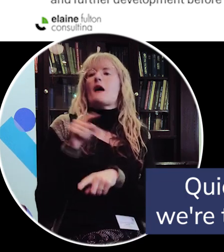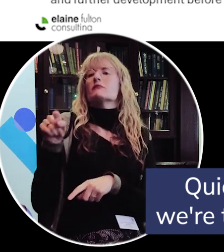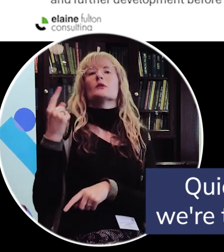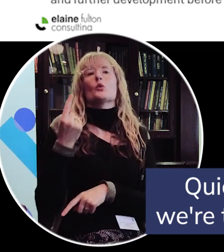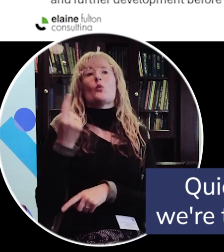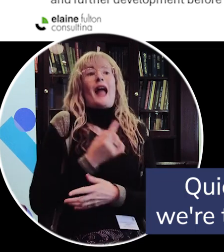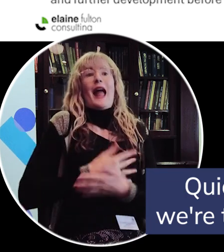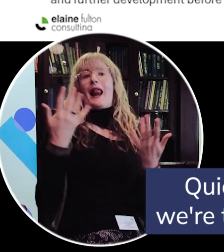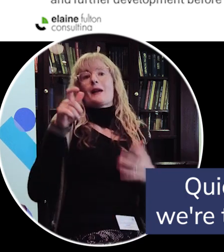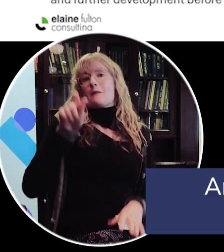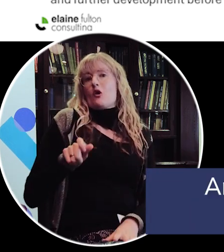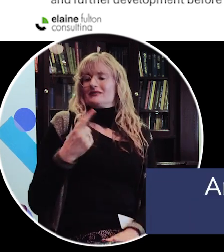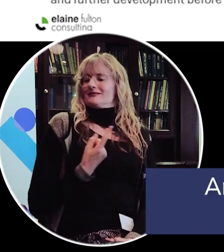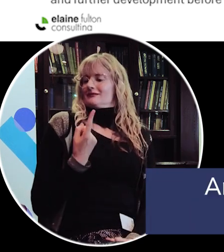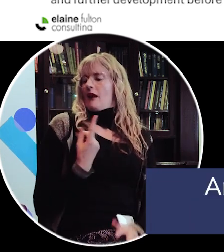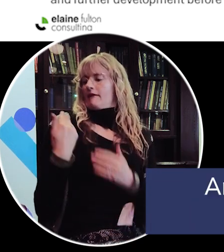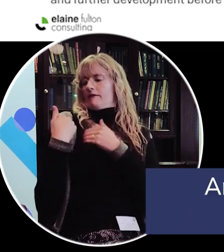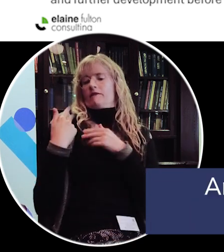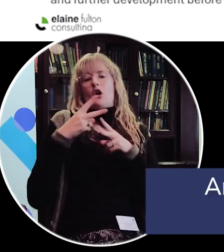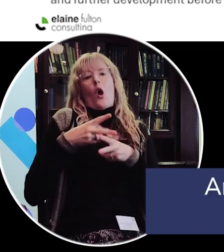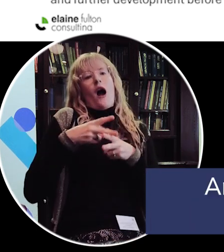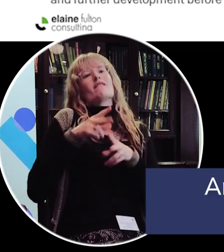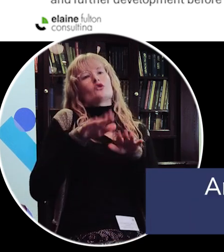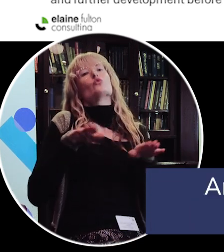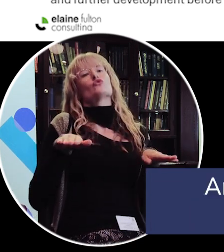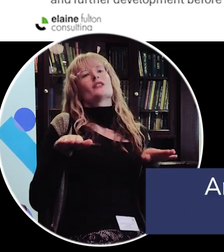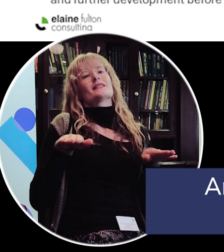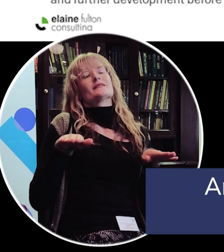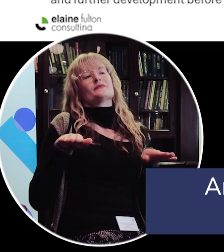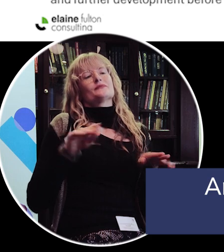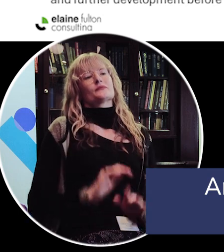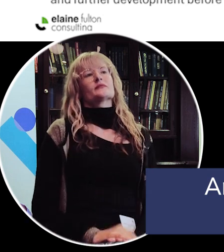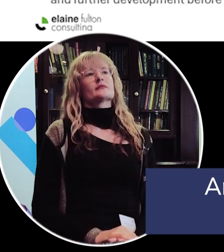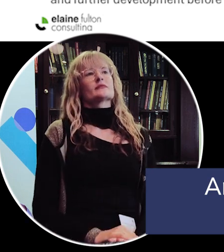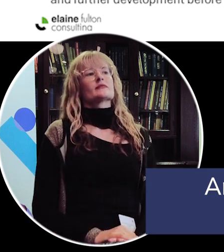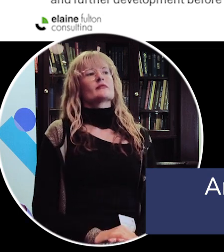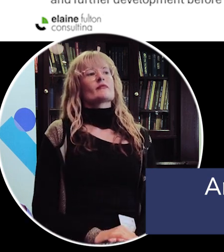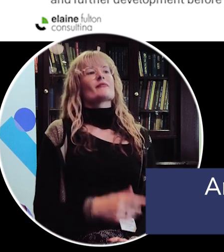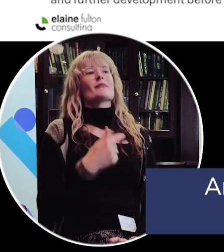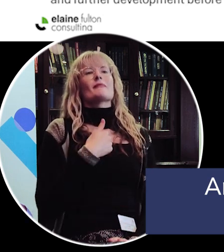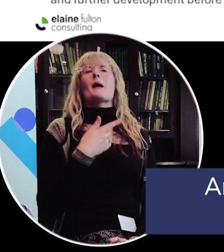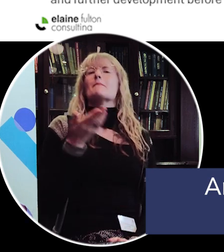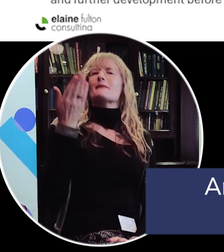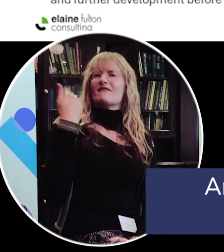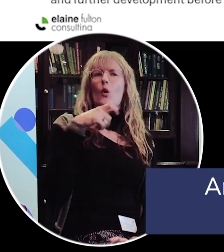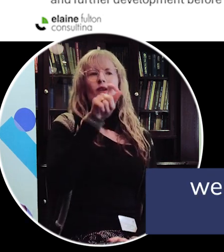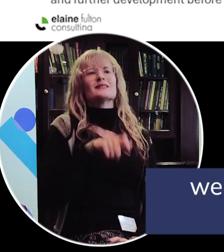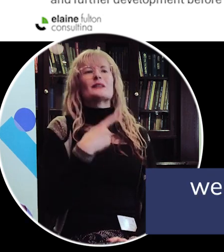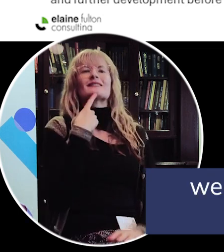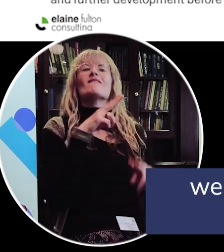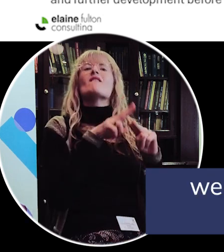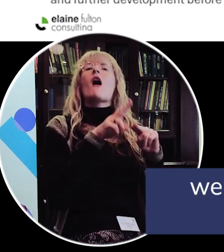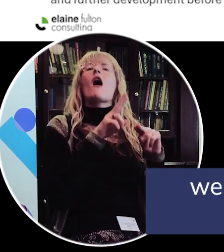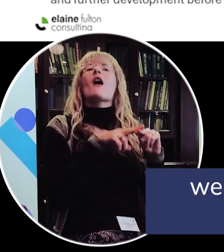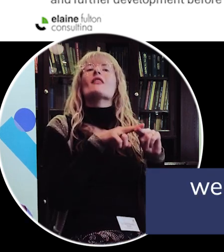parental responsibility. And I will say it explicitly because I heard fathers mentioned earlier, and it has been raised. We do